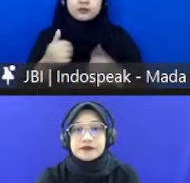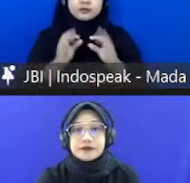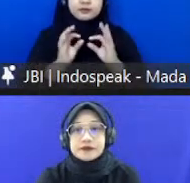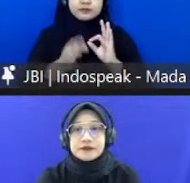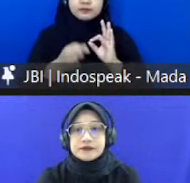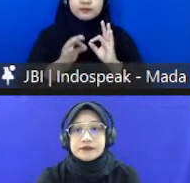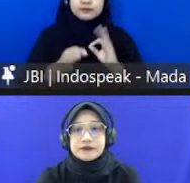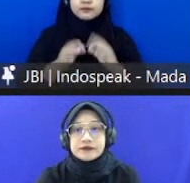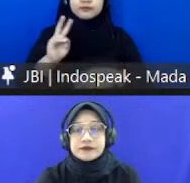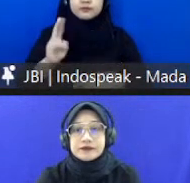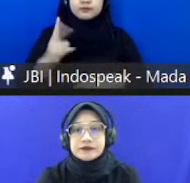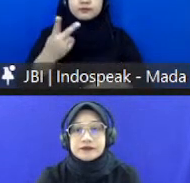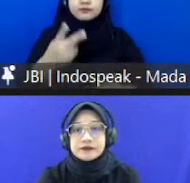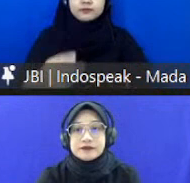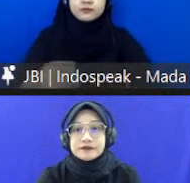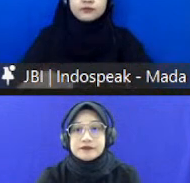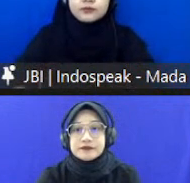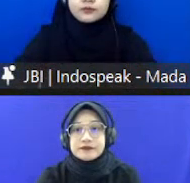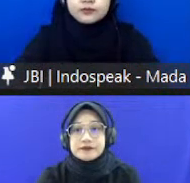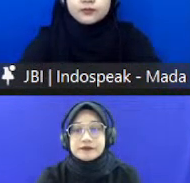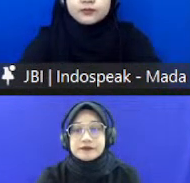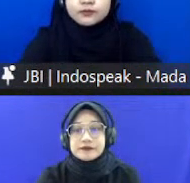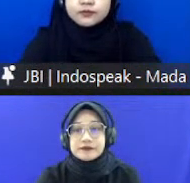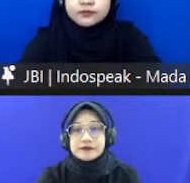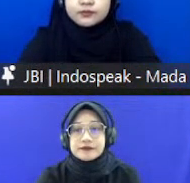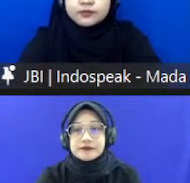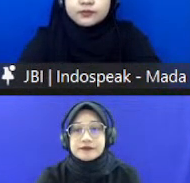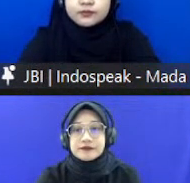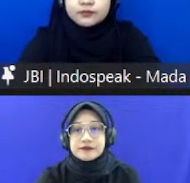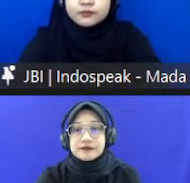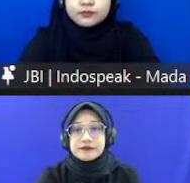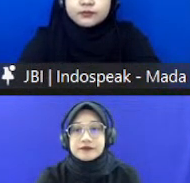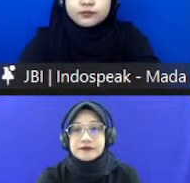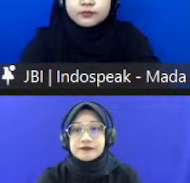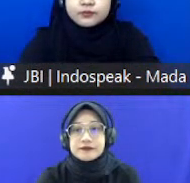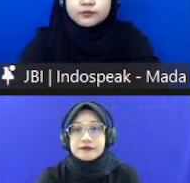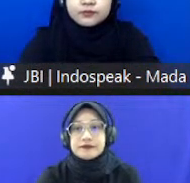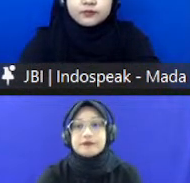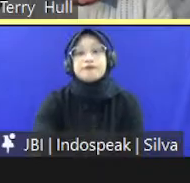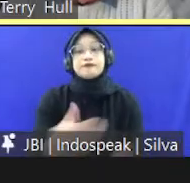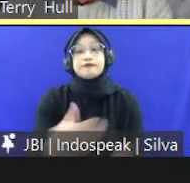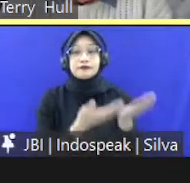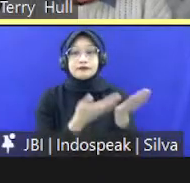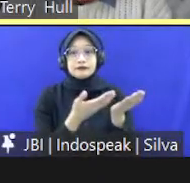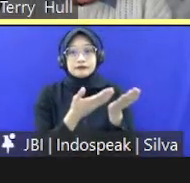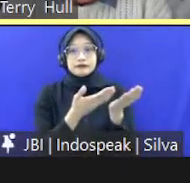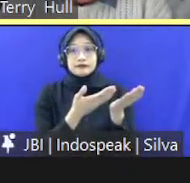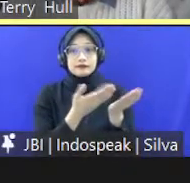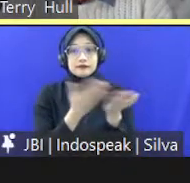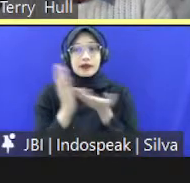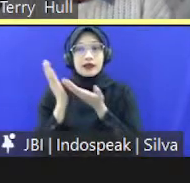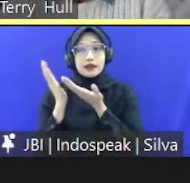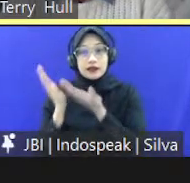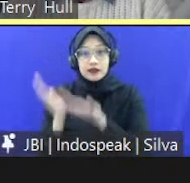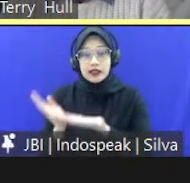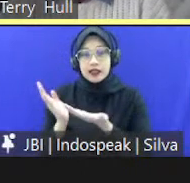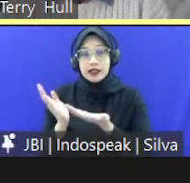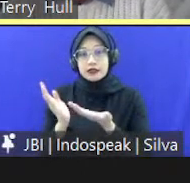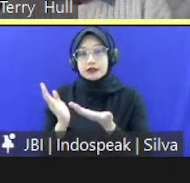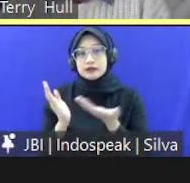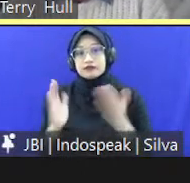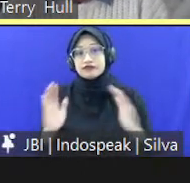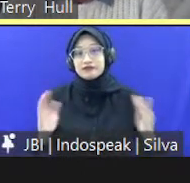undercounted. You can see on this population pyramid that the heavy dark line is